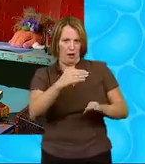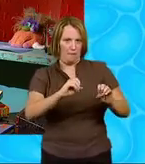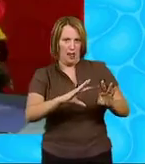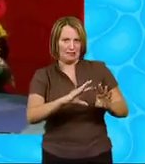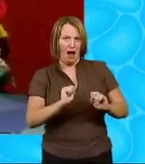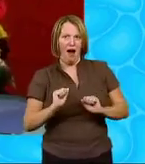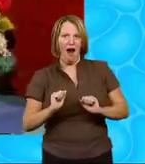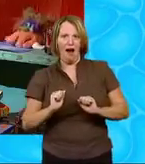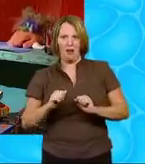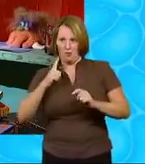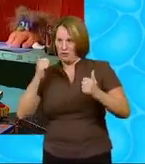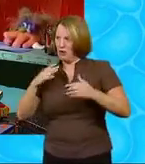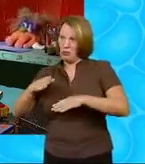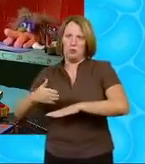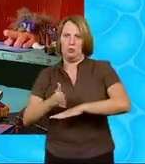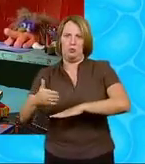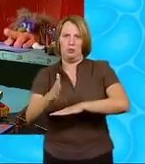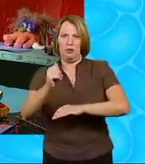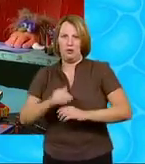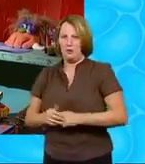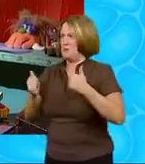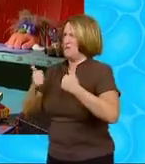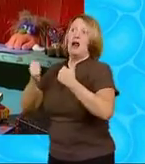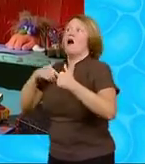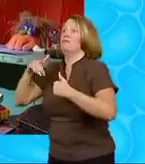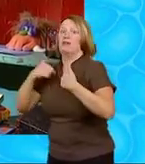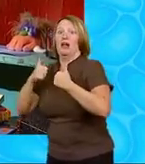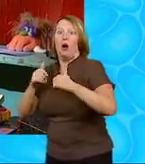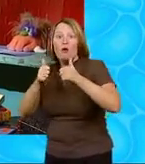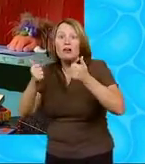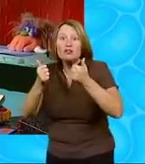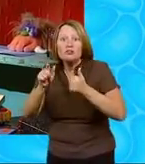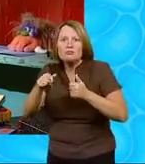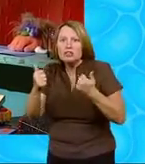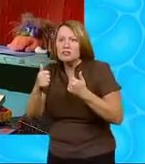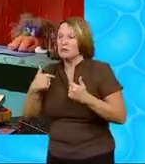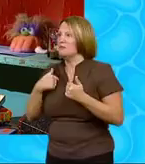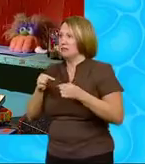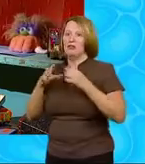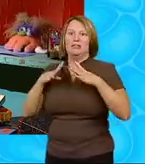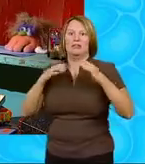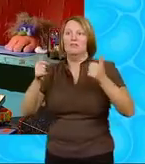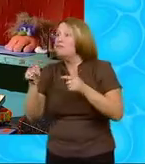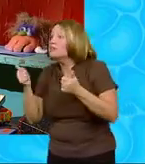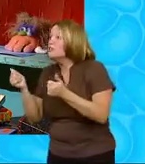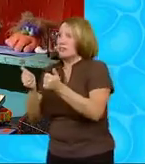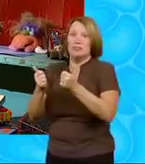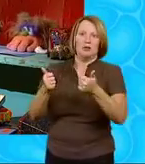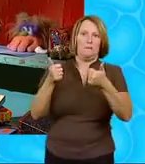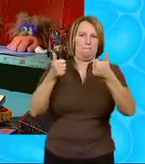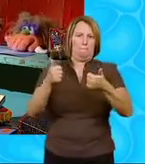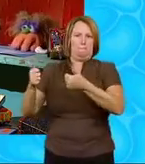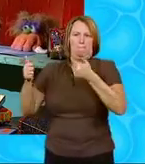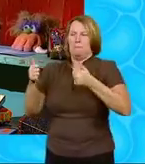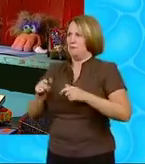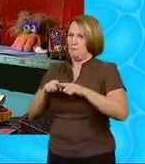why they can see where they're going. I finished! OK, Dib Dab, have you finished as well, Stick? Finished mine. And have you as well, Scribble? I've done mine. OK, step back then,